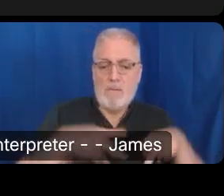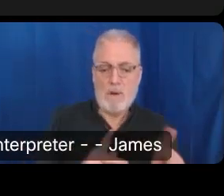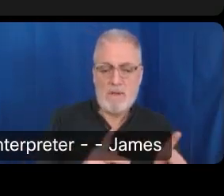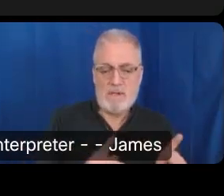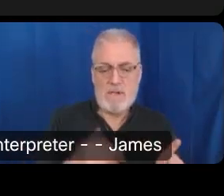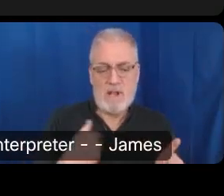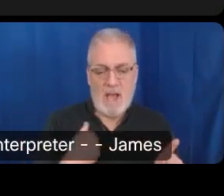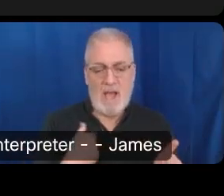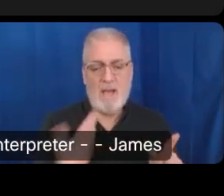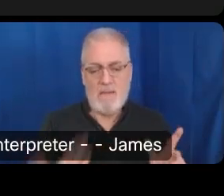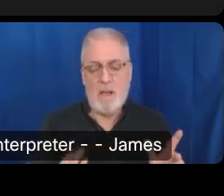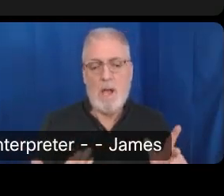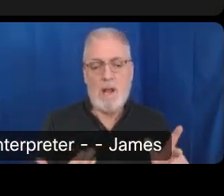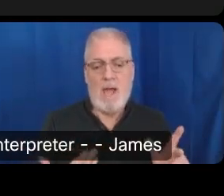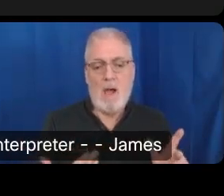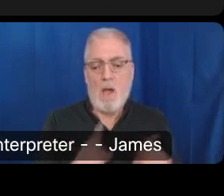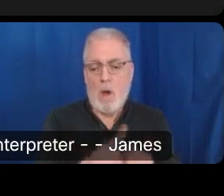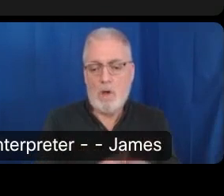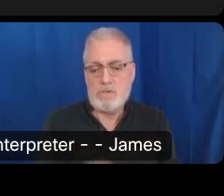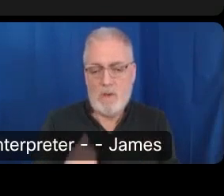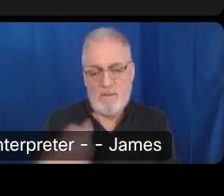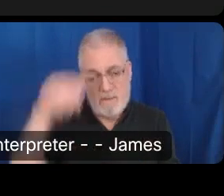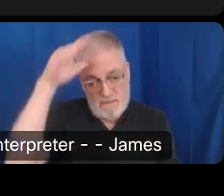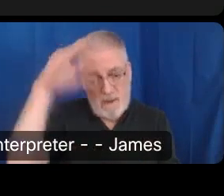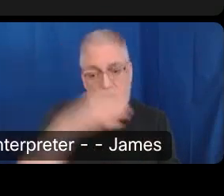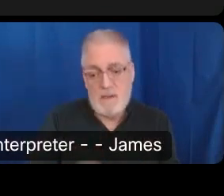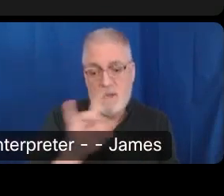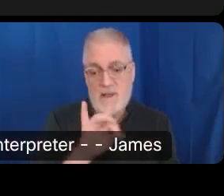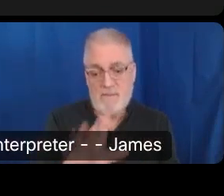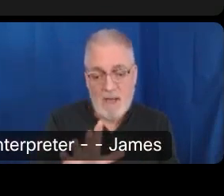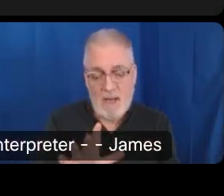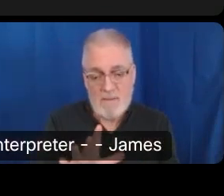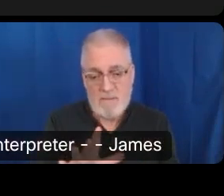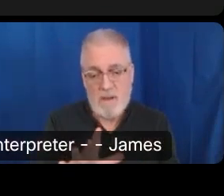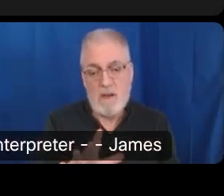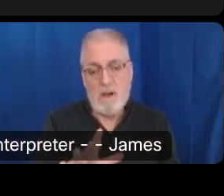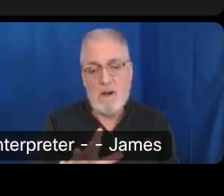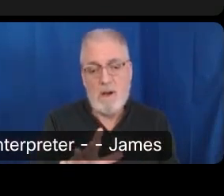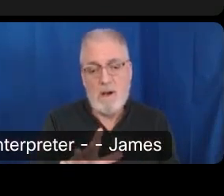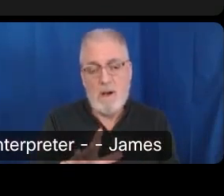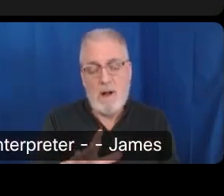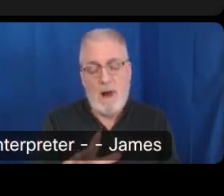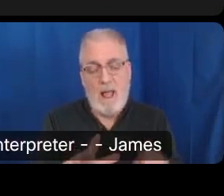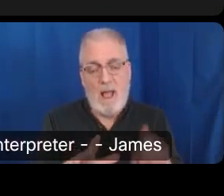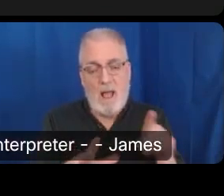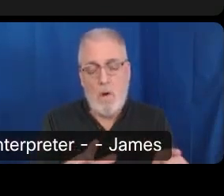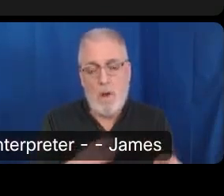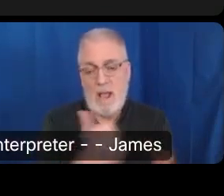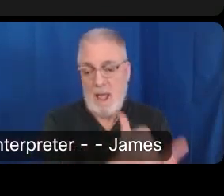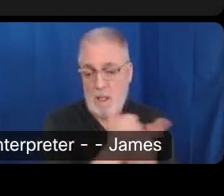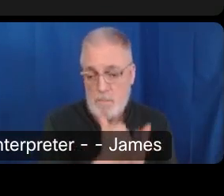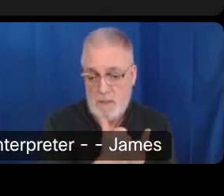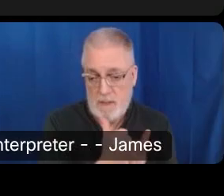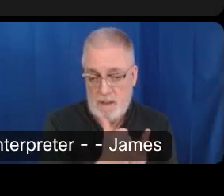health. So I don't know what's going to be next. And I'm an only child. My mother's passed away.